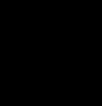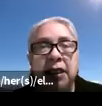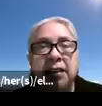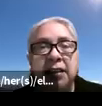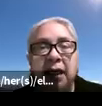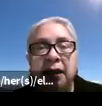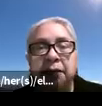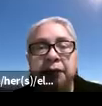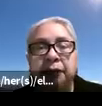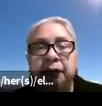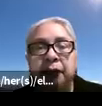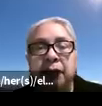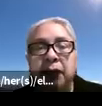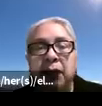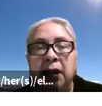joining us.